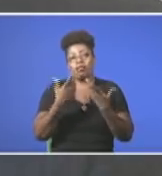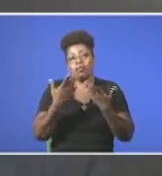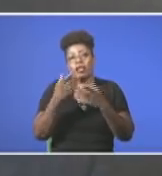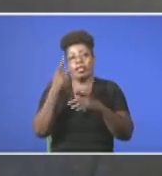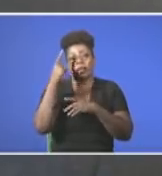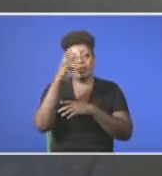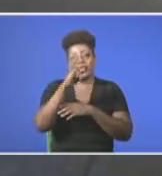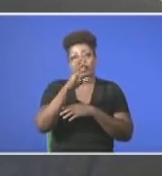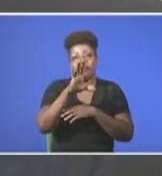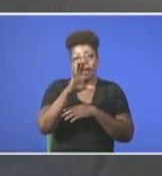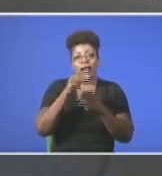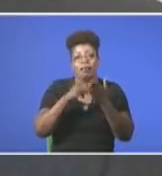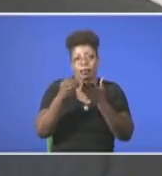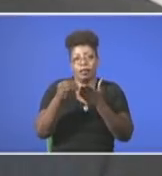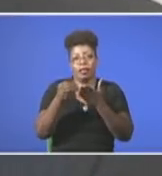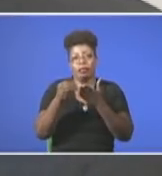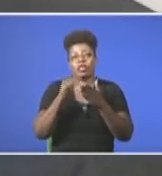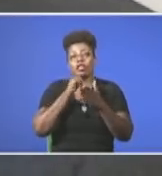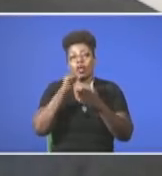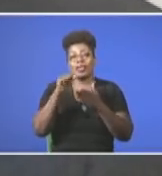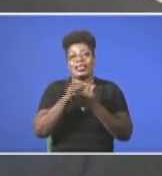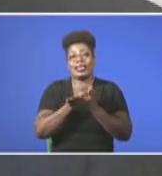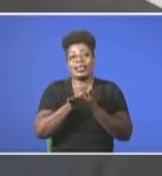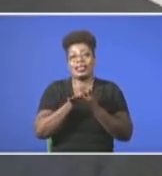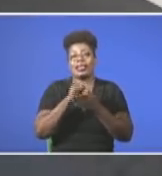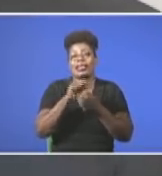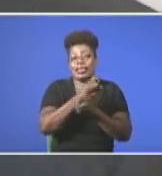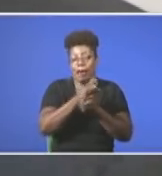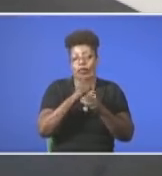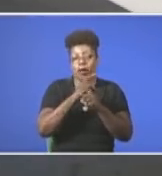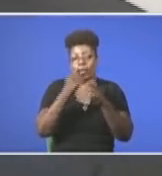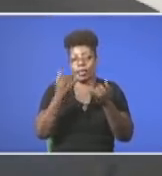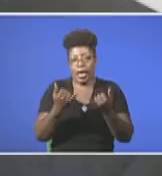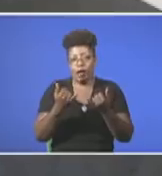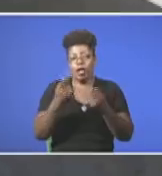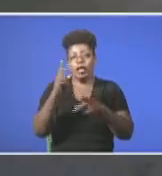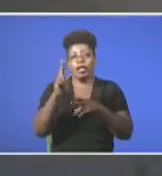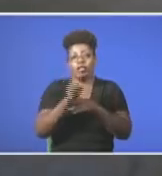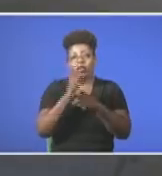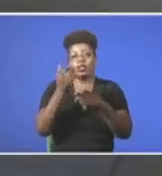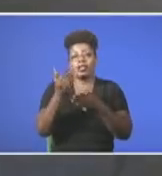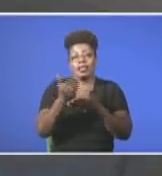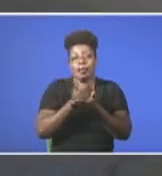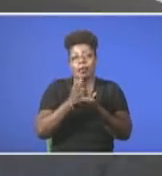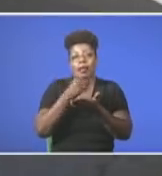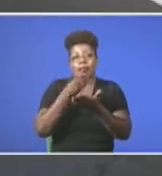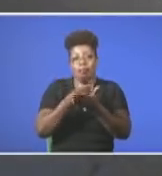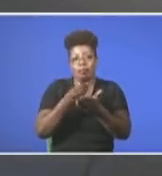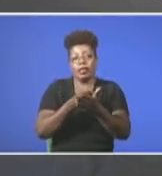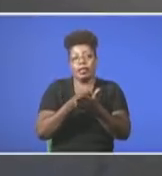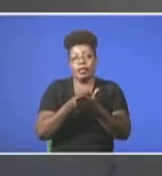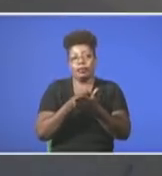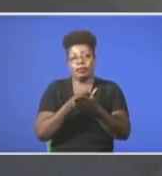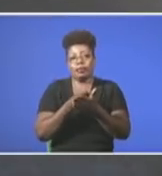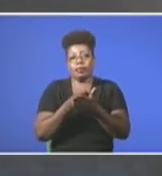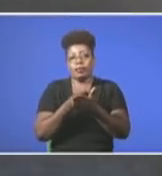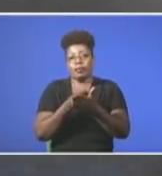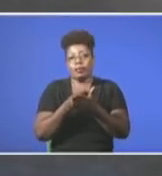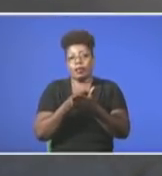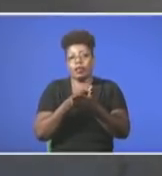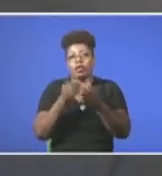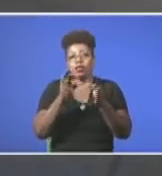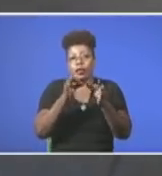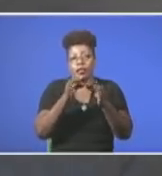about 20% of that cost and peg it at the renovation cost value. So maybe we're spending $15